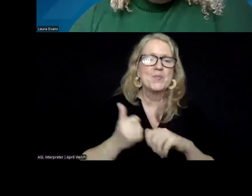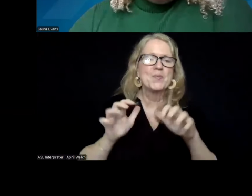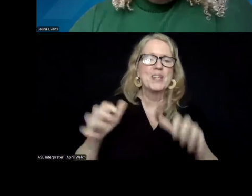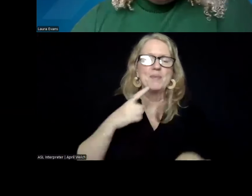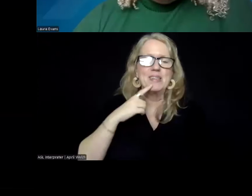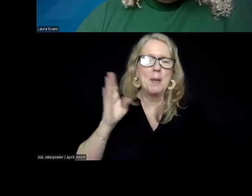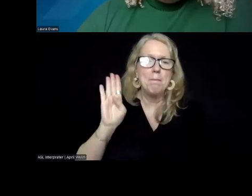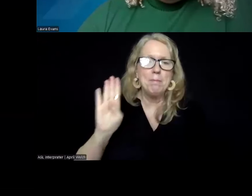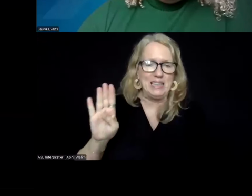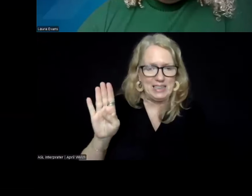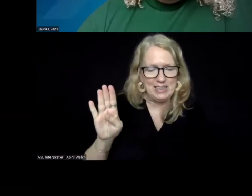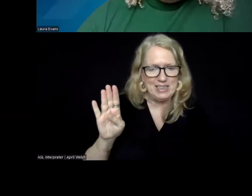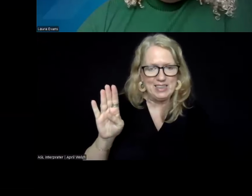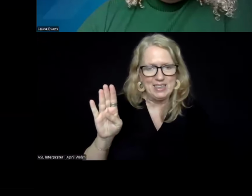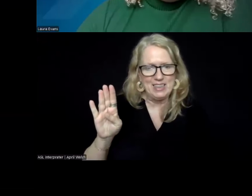B.